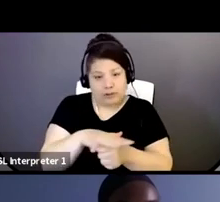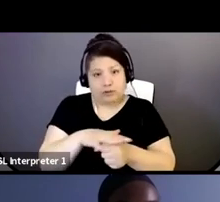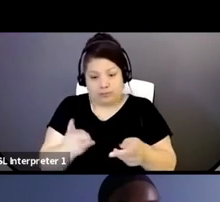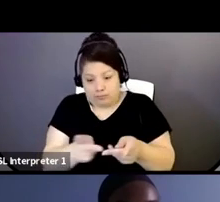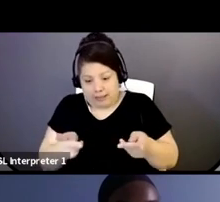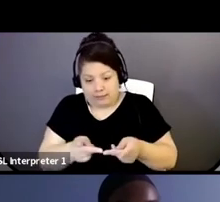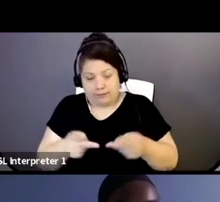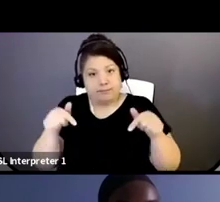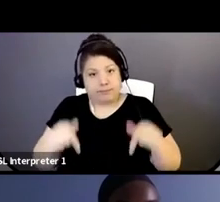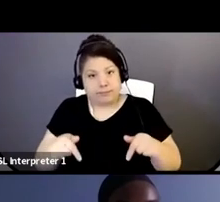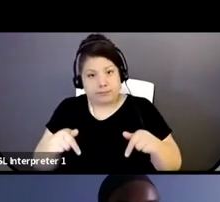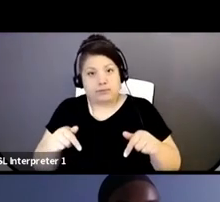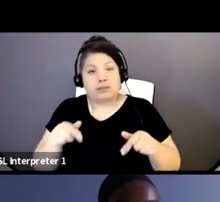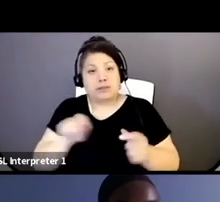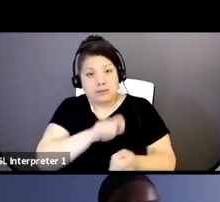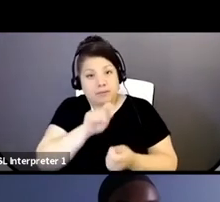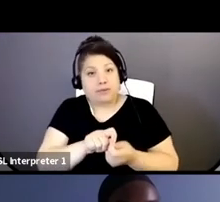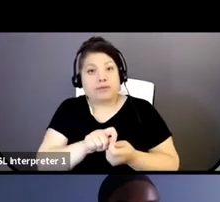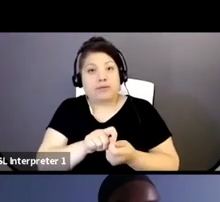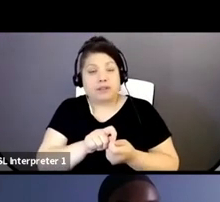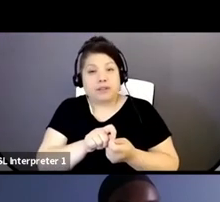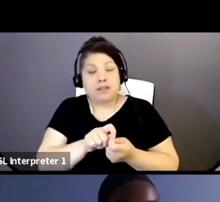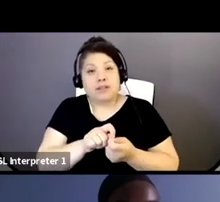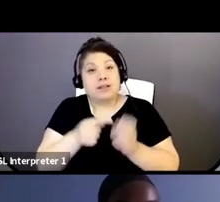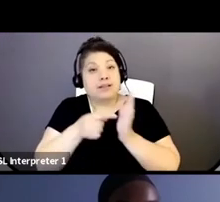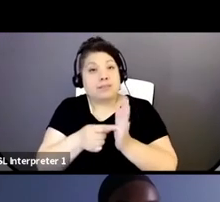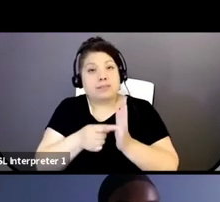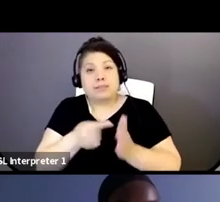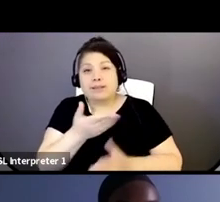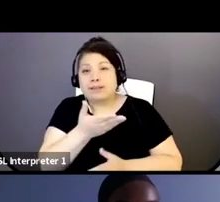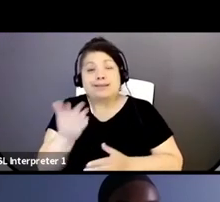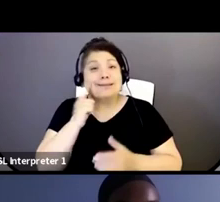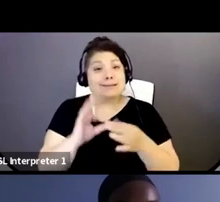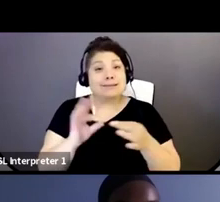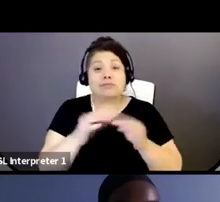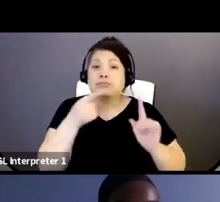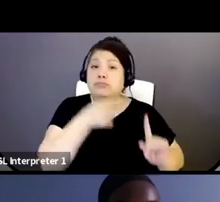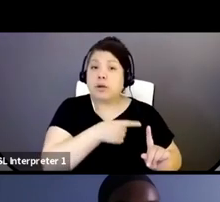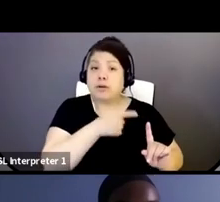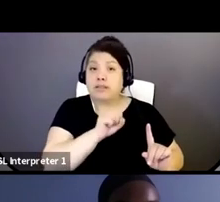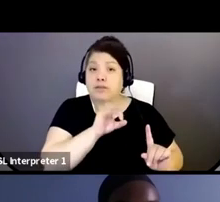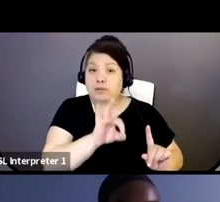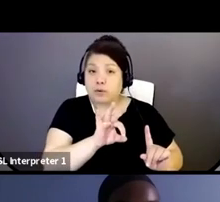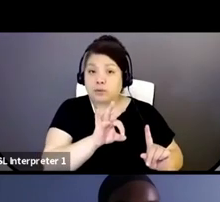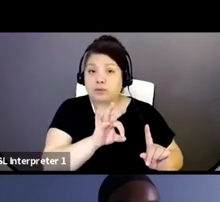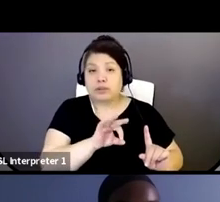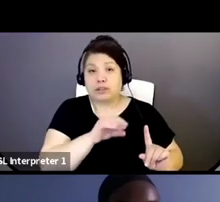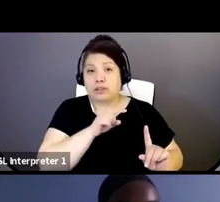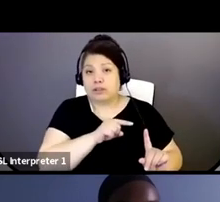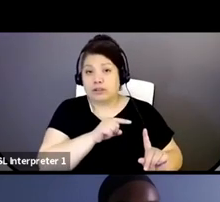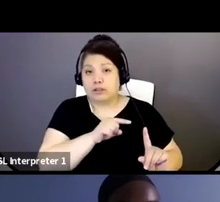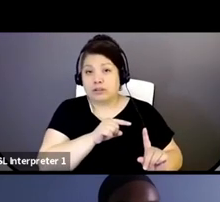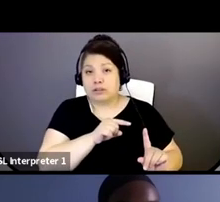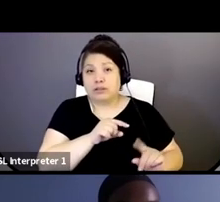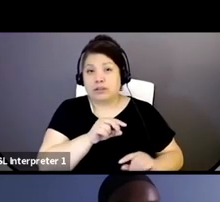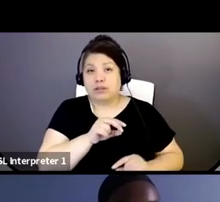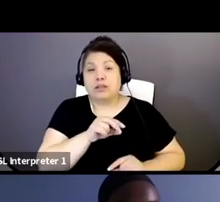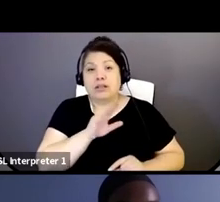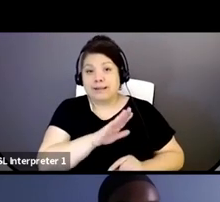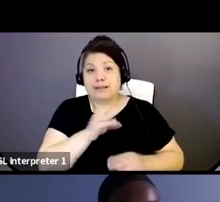like, you know, like someone said, in San Francisco, in like Miwok territory, that's very different